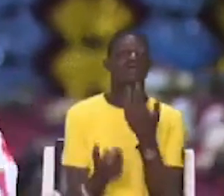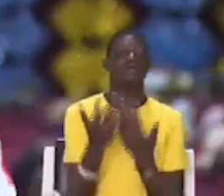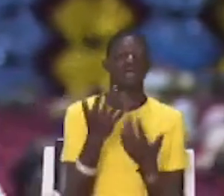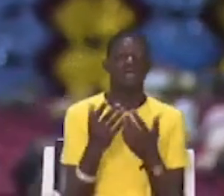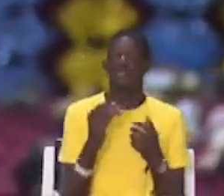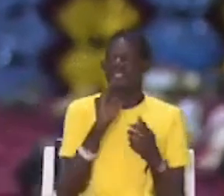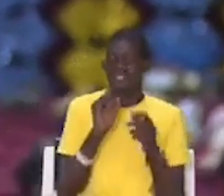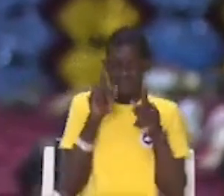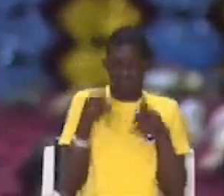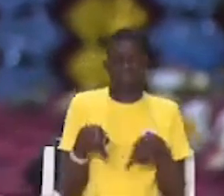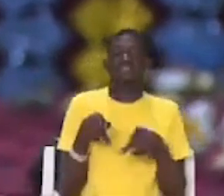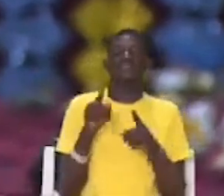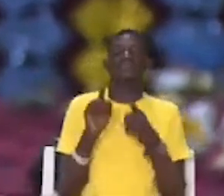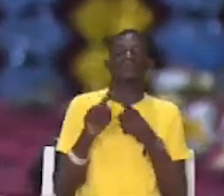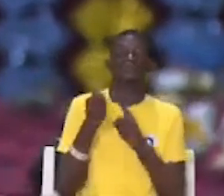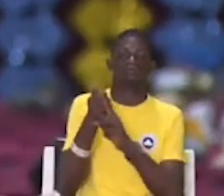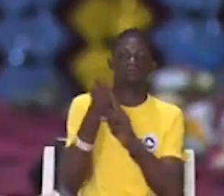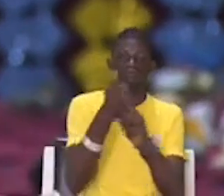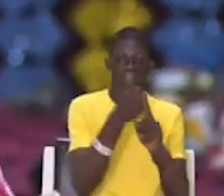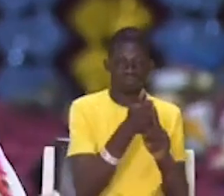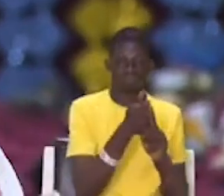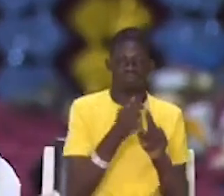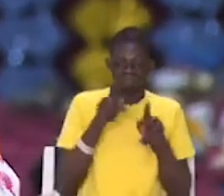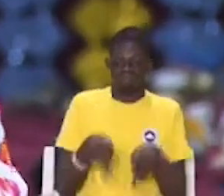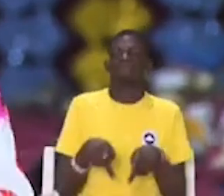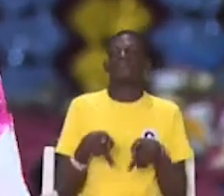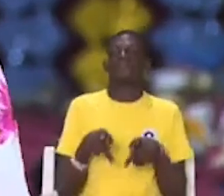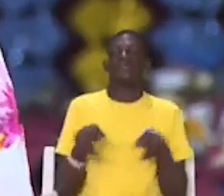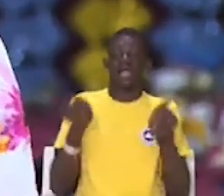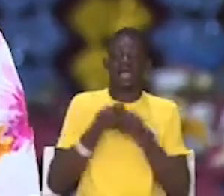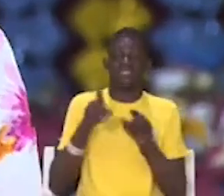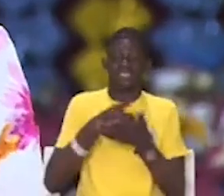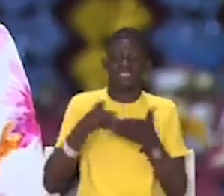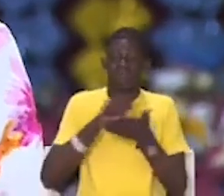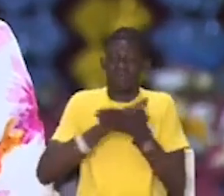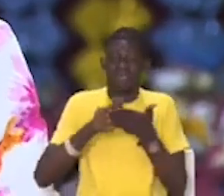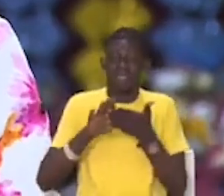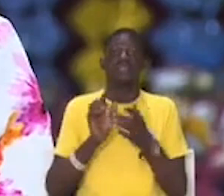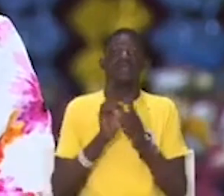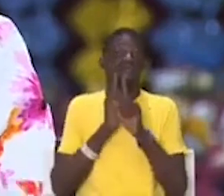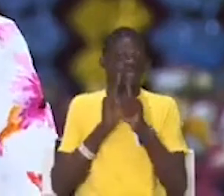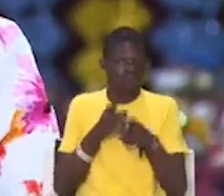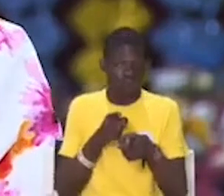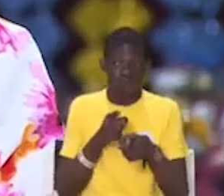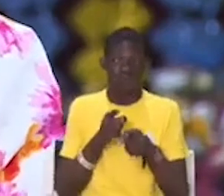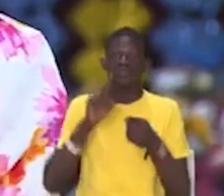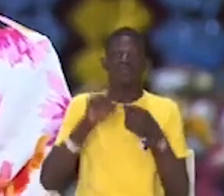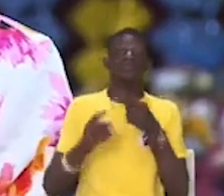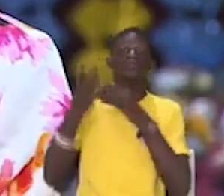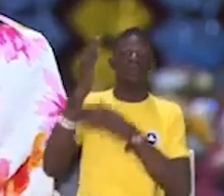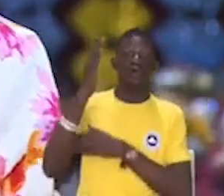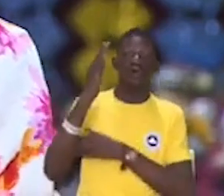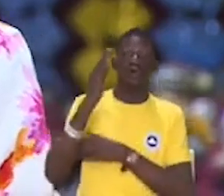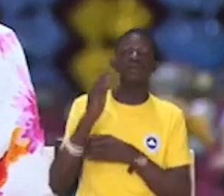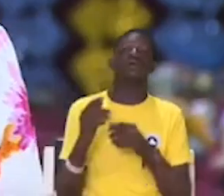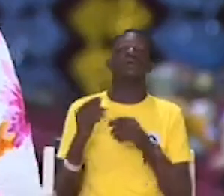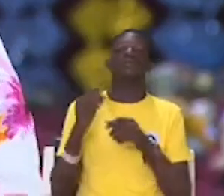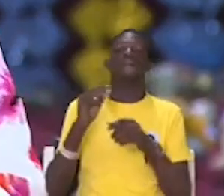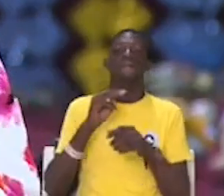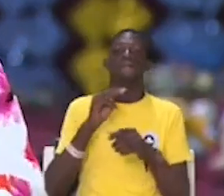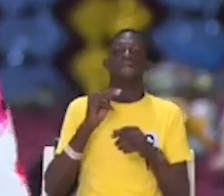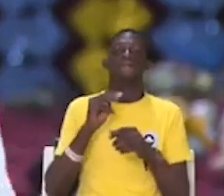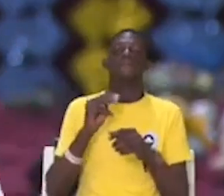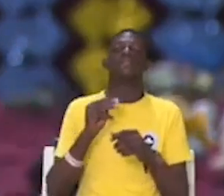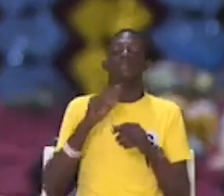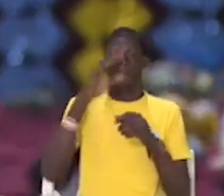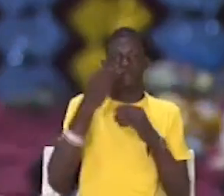it's personal to you. As a divine response to God's vessel, it